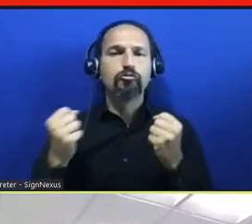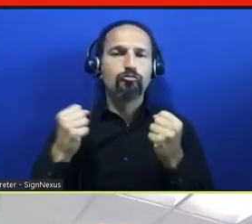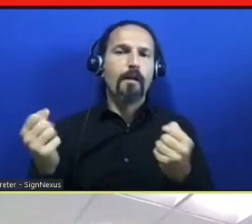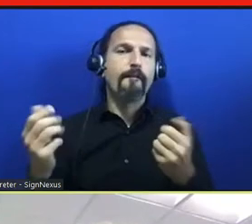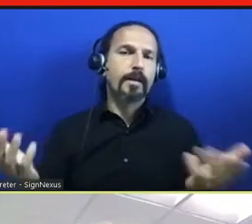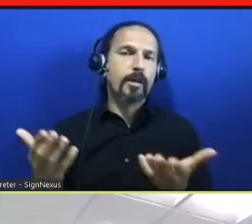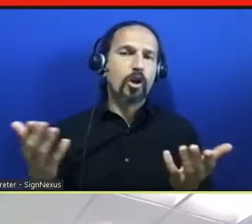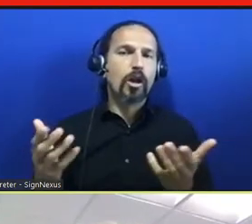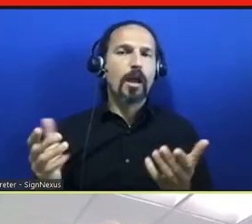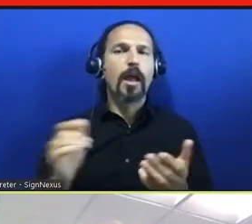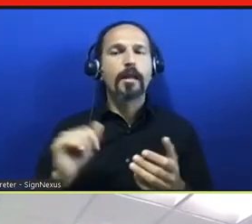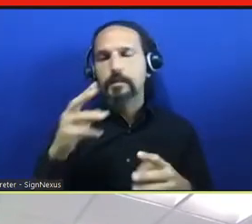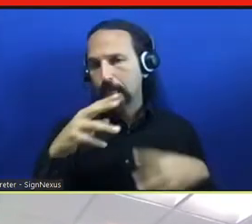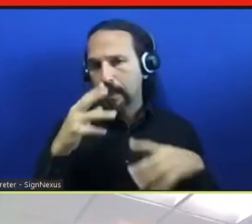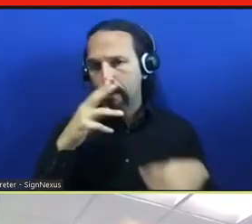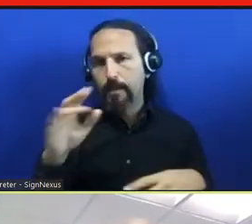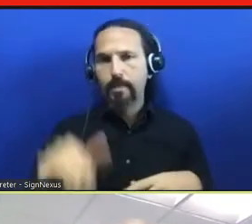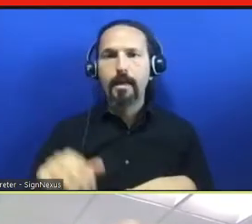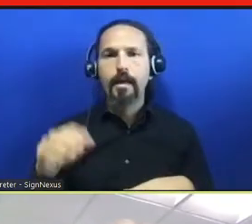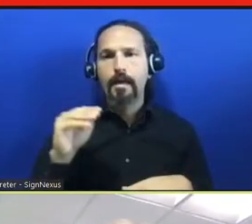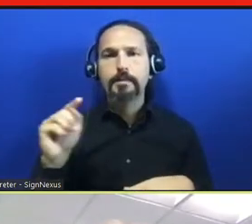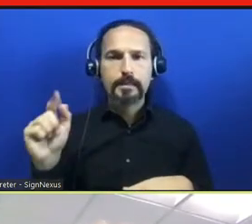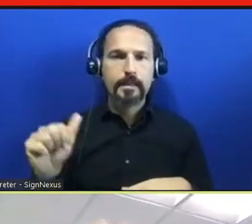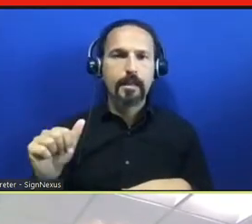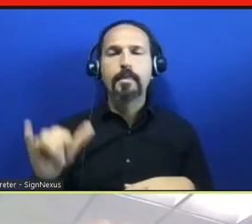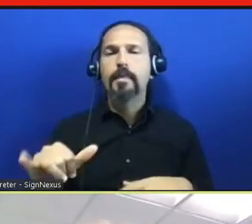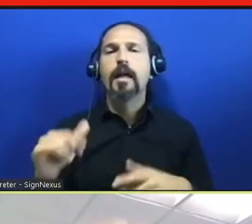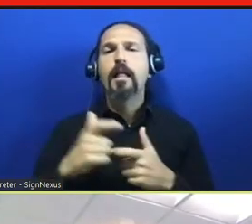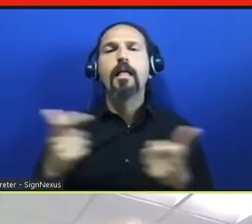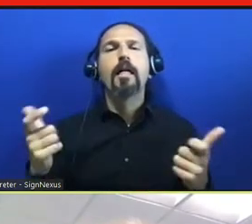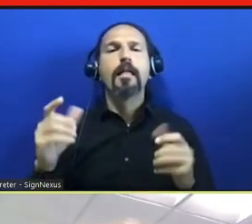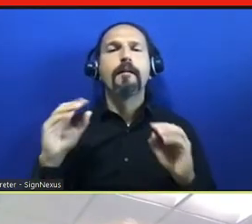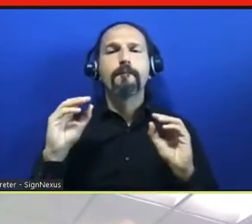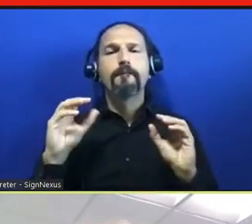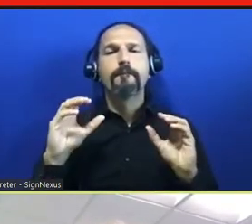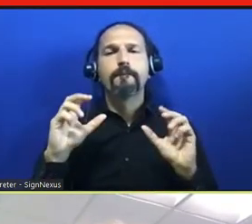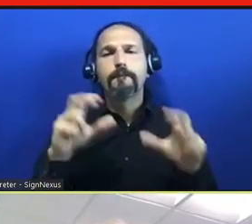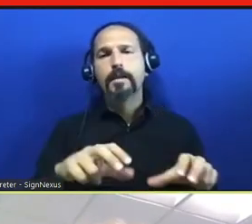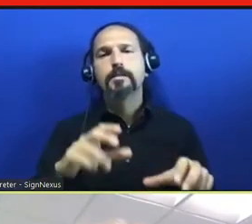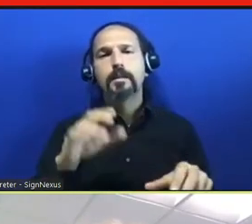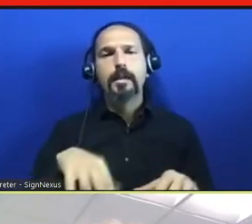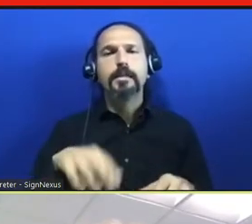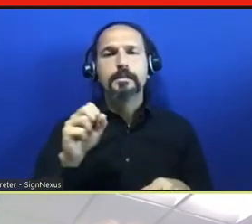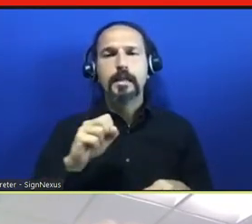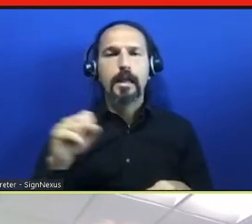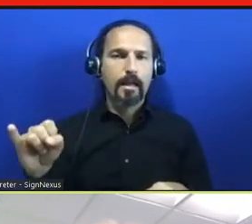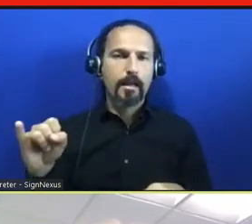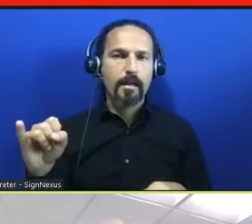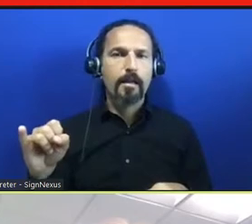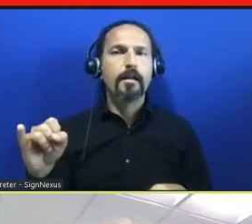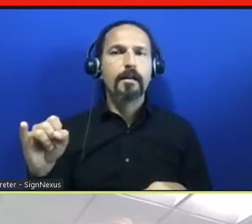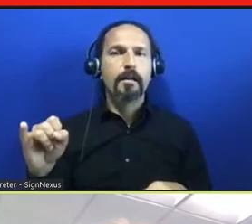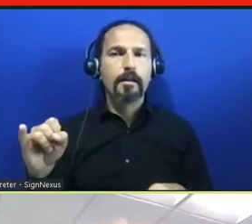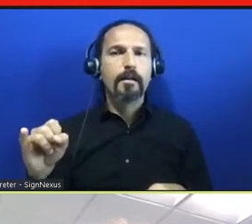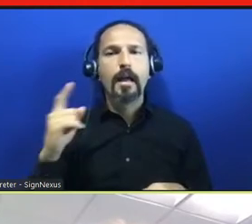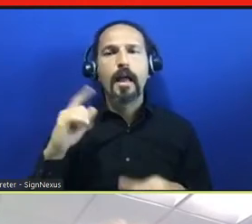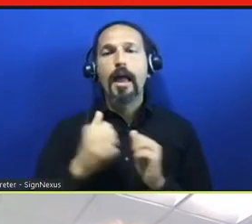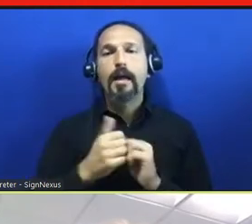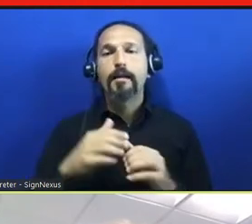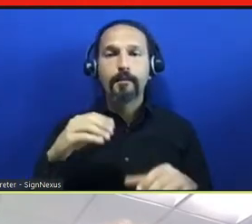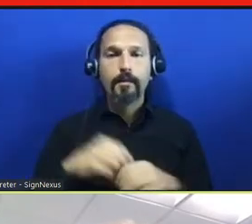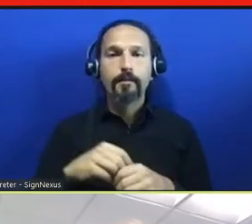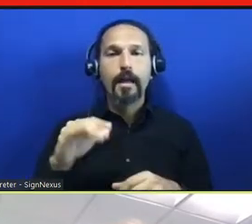and just regarding mass transit options there's been very little investment in Staten Island and in order to get people you know into mass